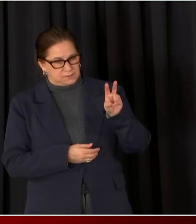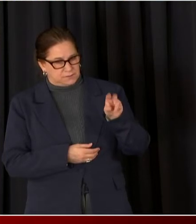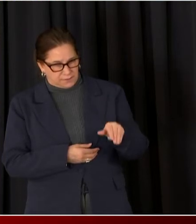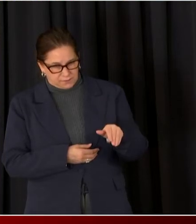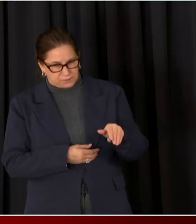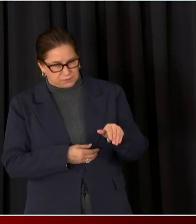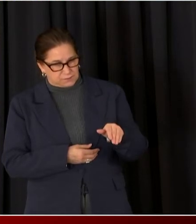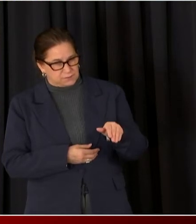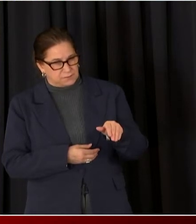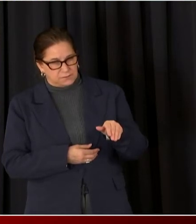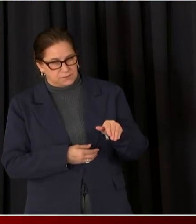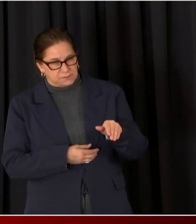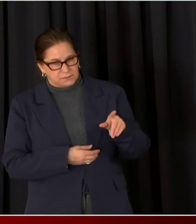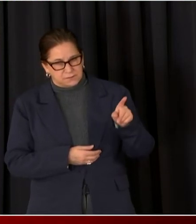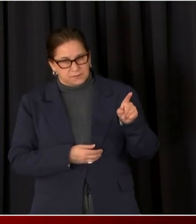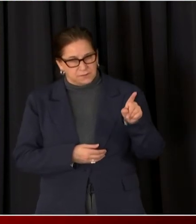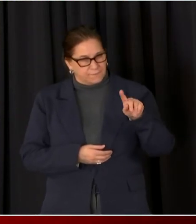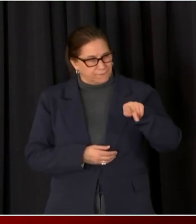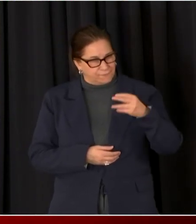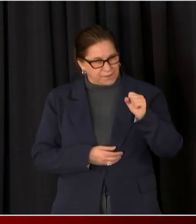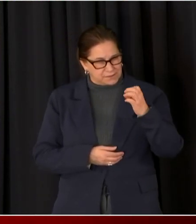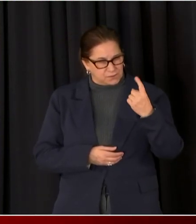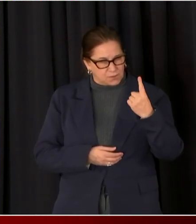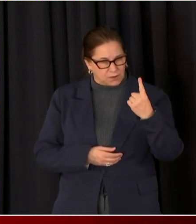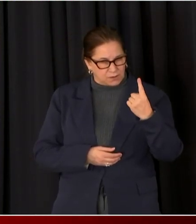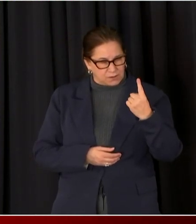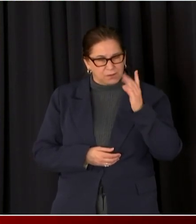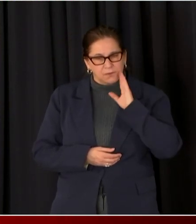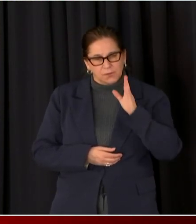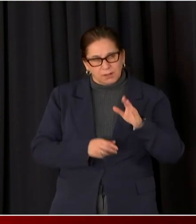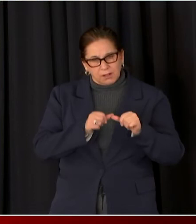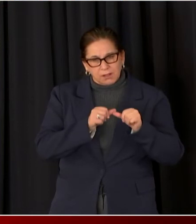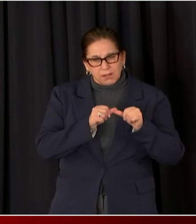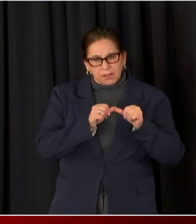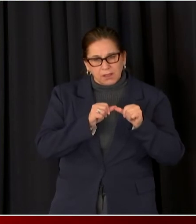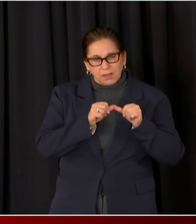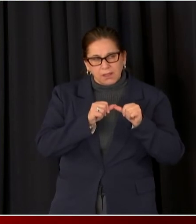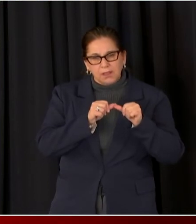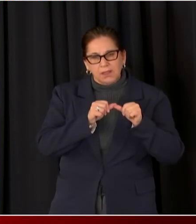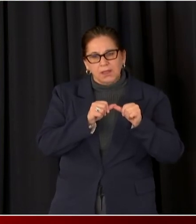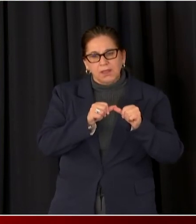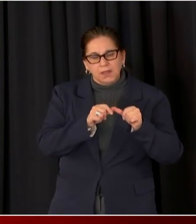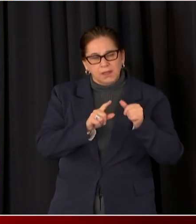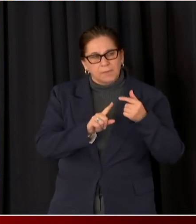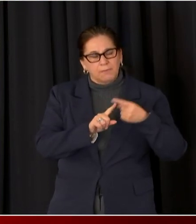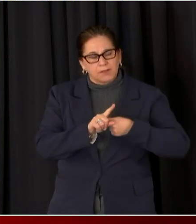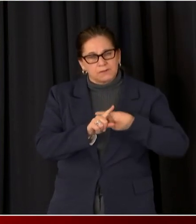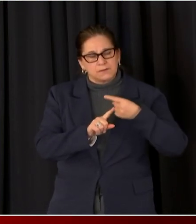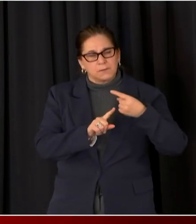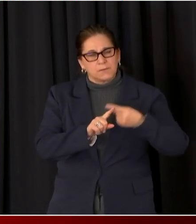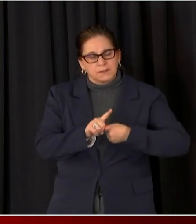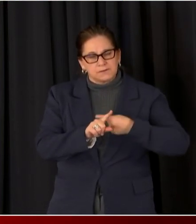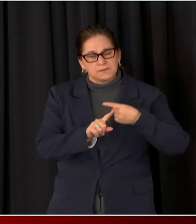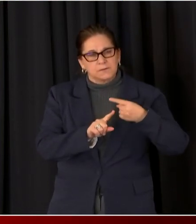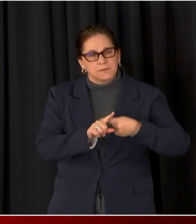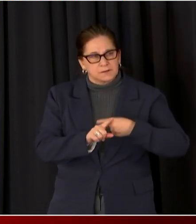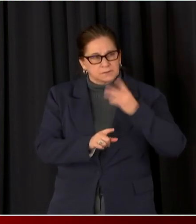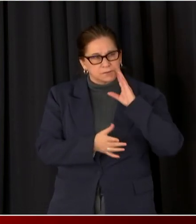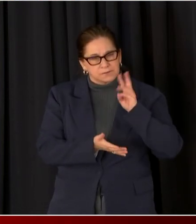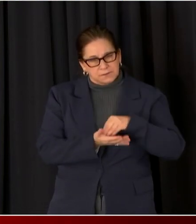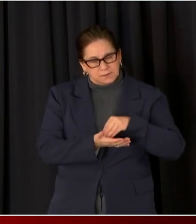control over. So the manufacturer of the product, of the vaccine, and also how much is going to be available. And then I know